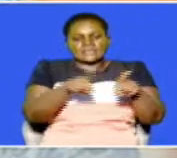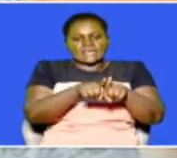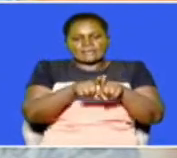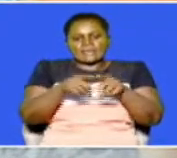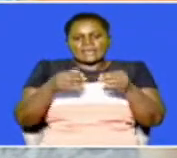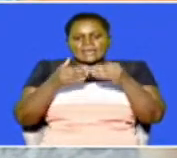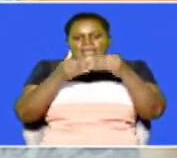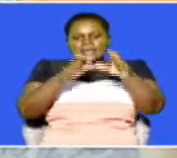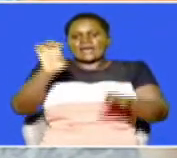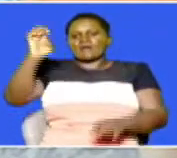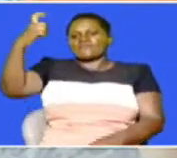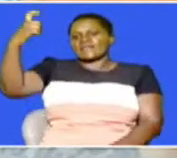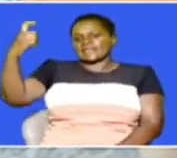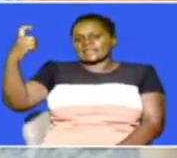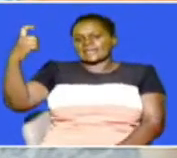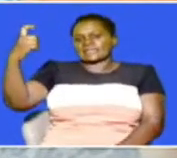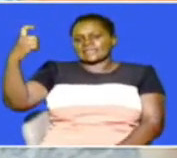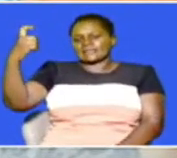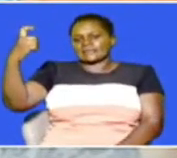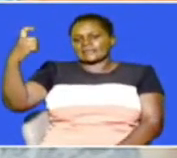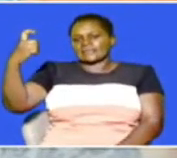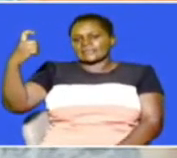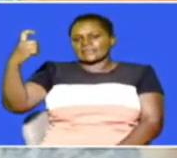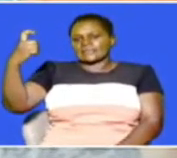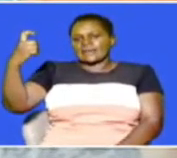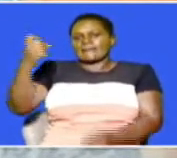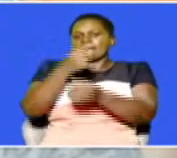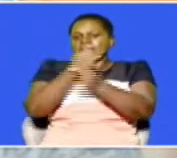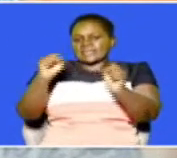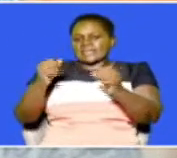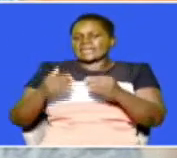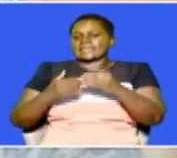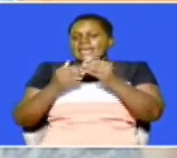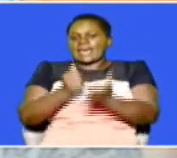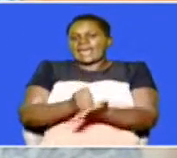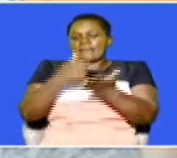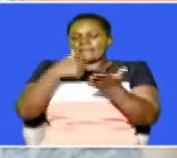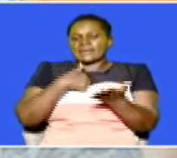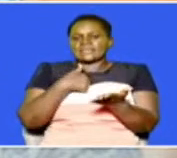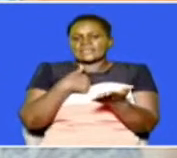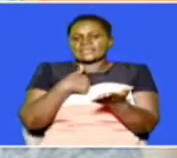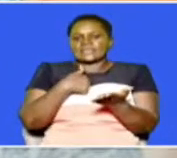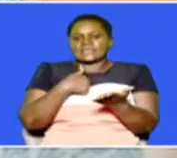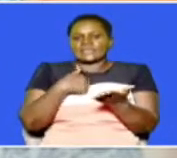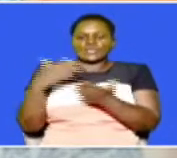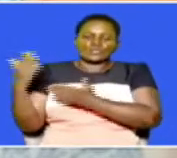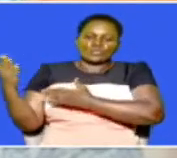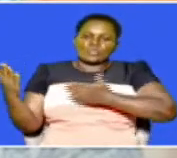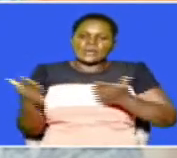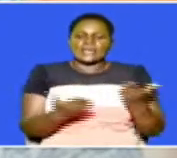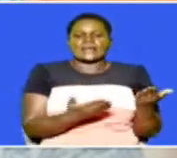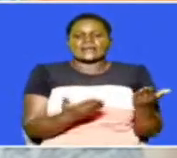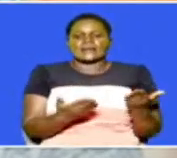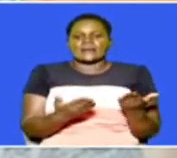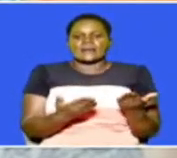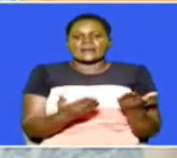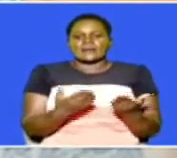the executive and the president for that matter, therefore, to bring about